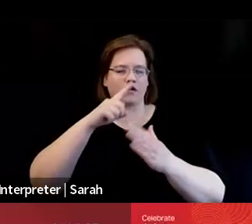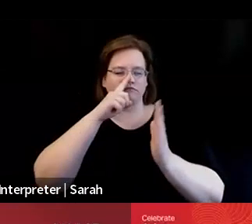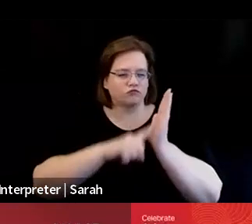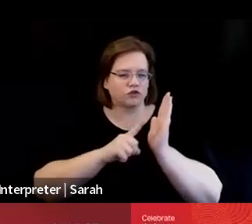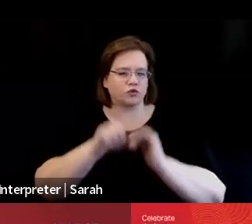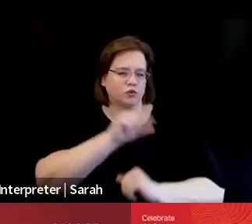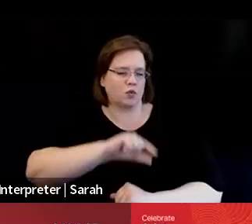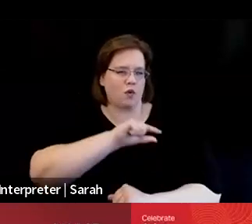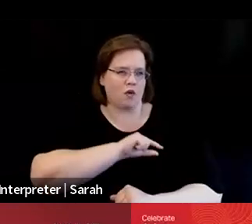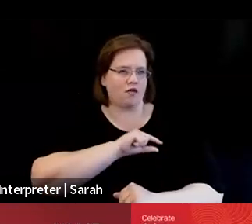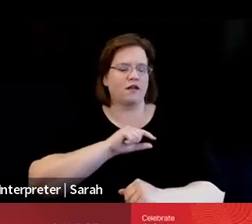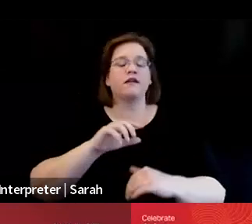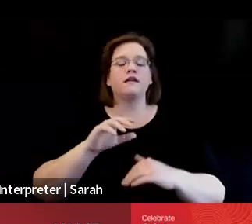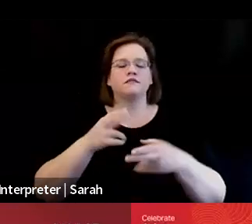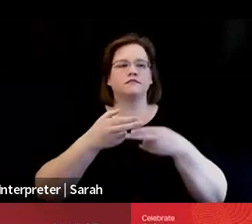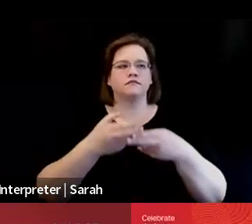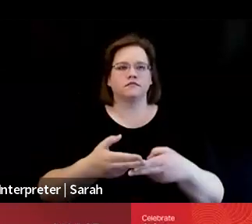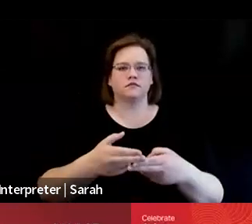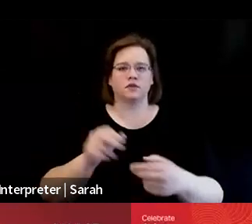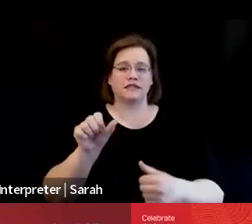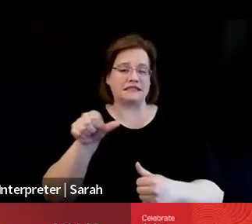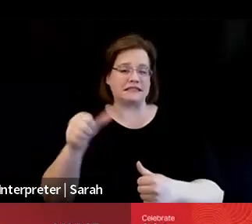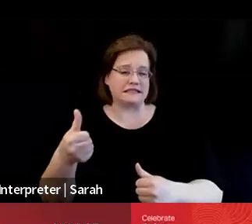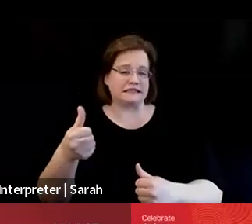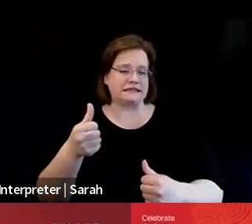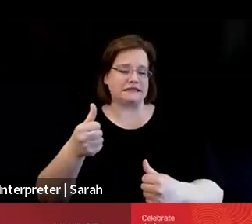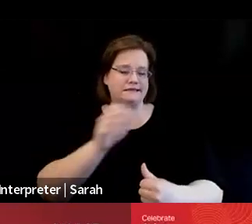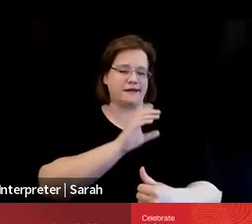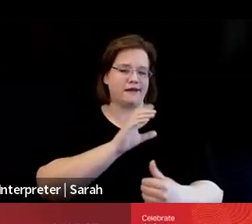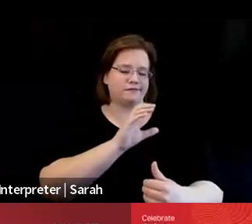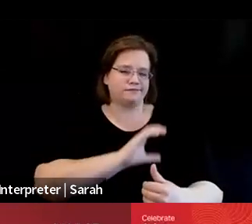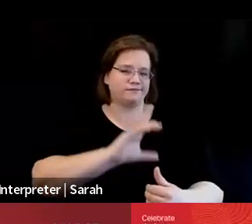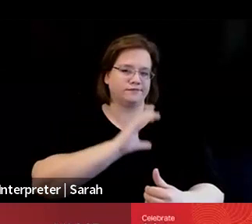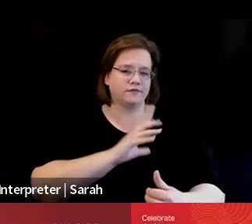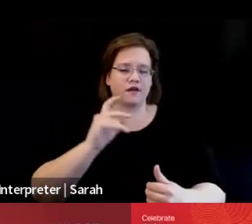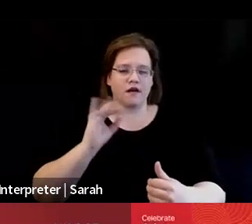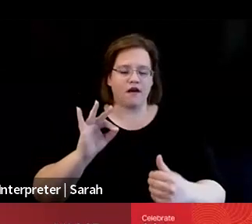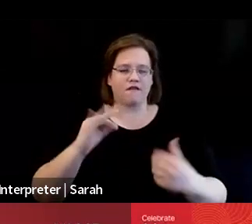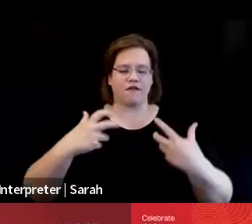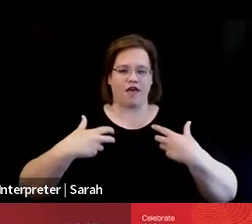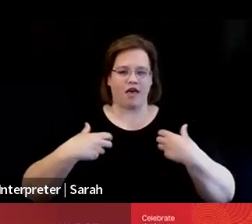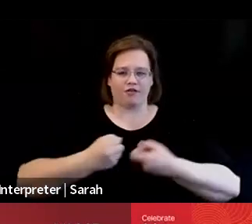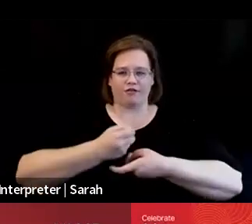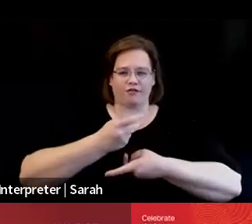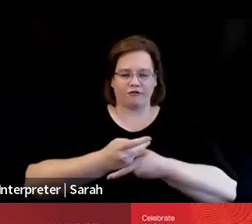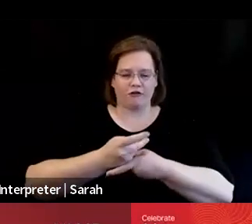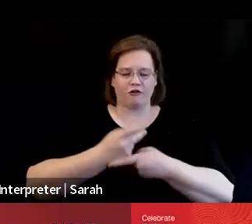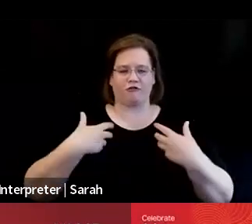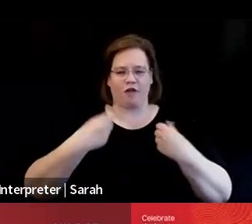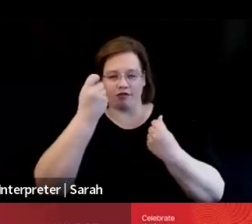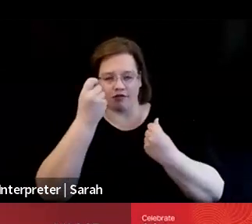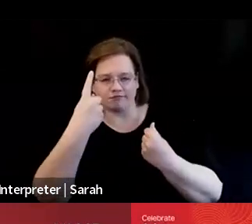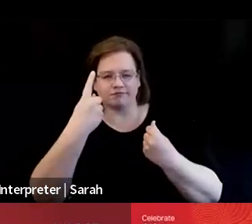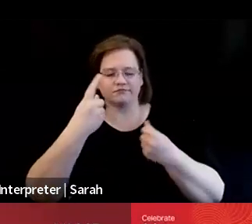And it's called the 10 Attributes of a Health Literate Healthcare Organization. And I think it's just a really nice framework